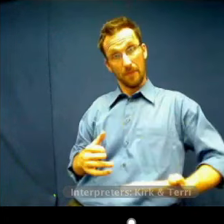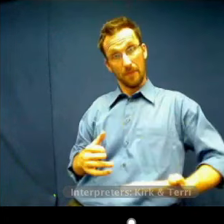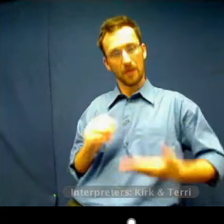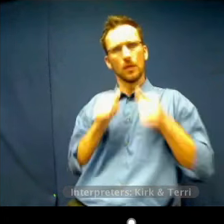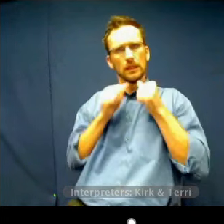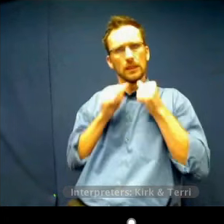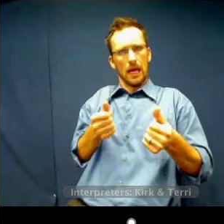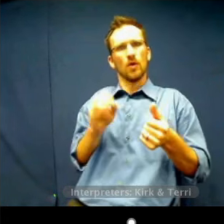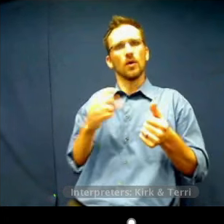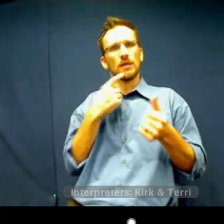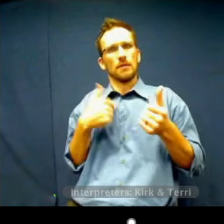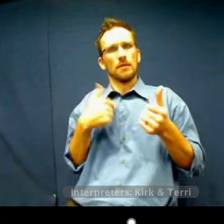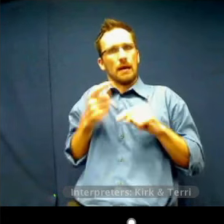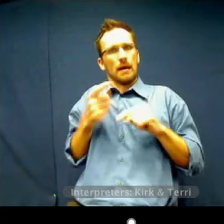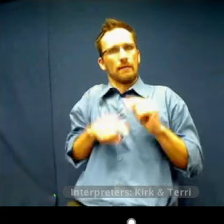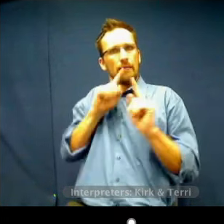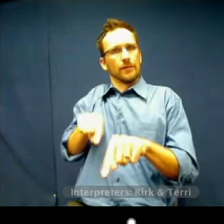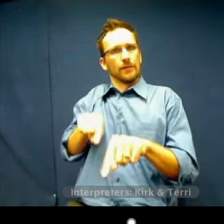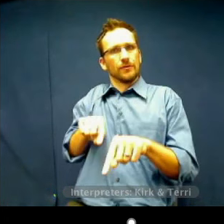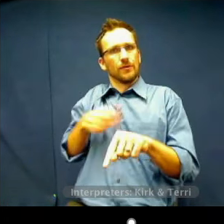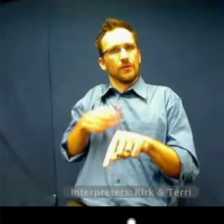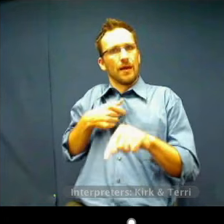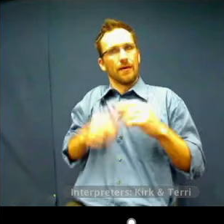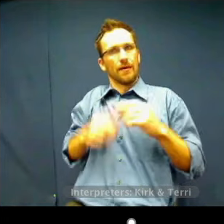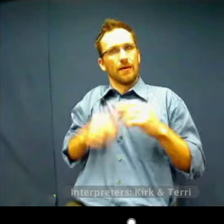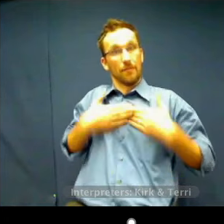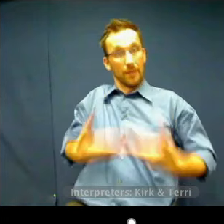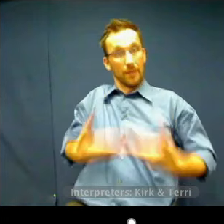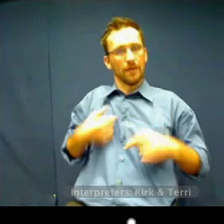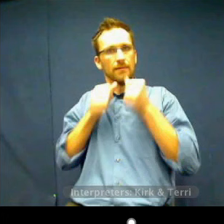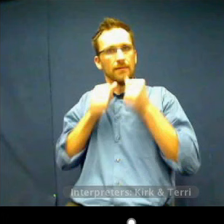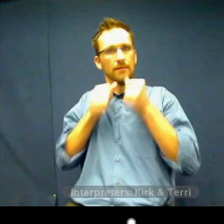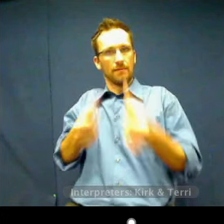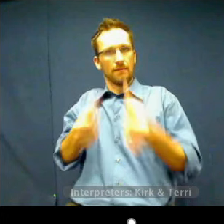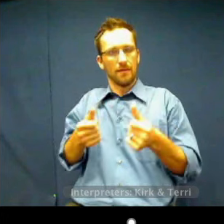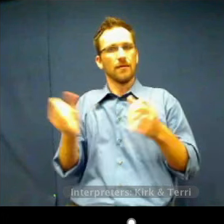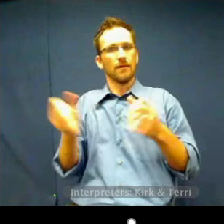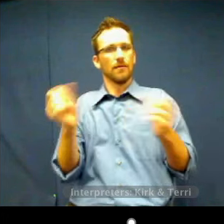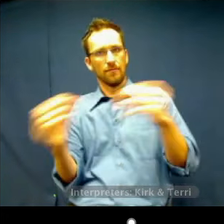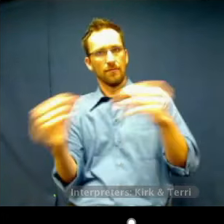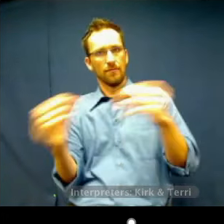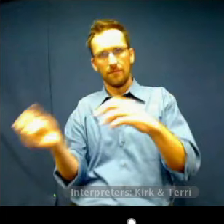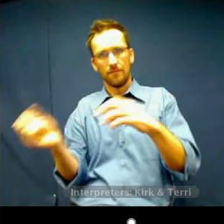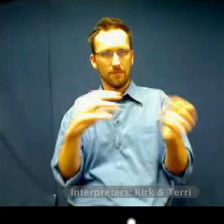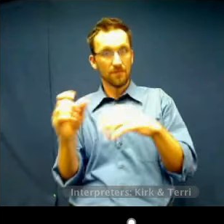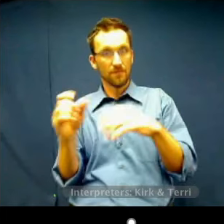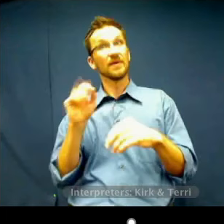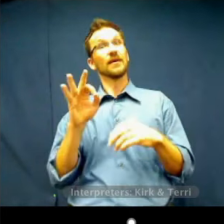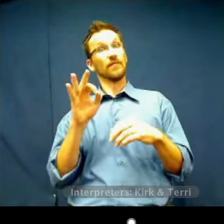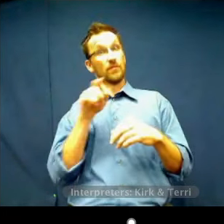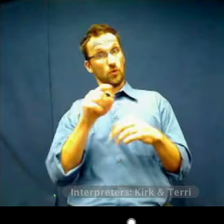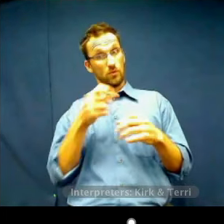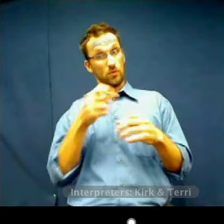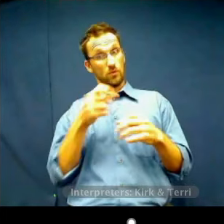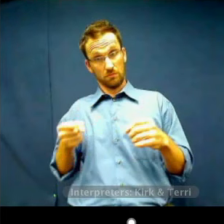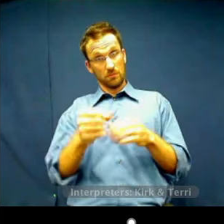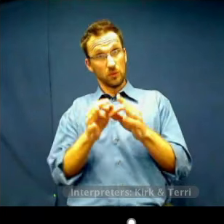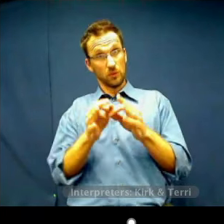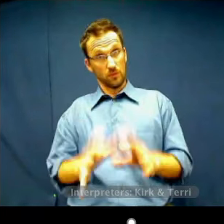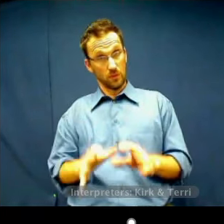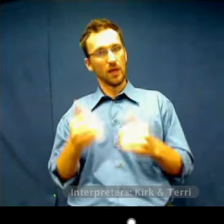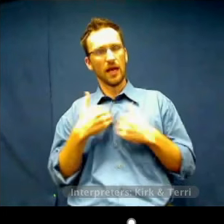enough information to admit or deny. So if you're an interpreter and you have limited time, you've got the case file, you